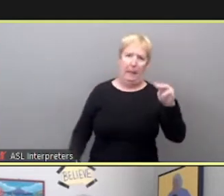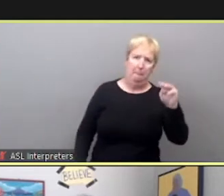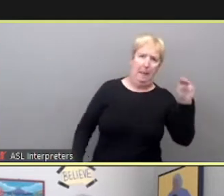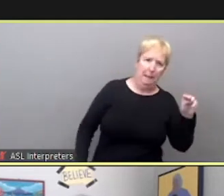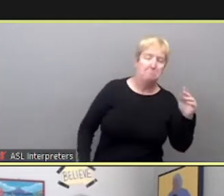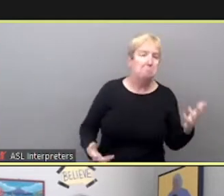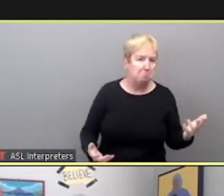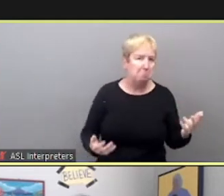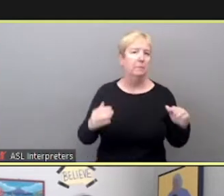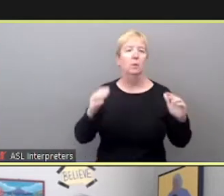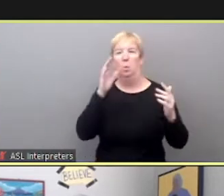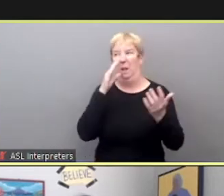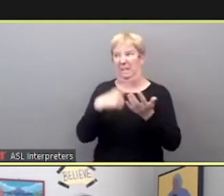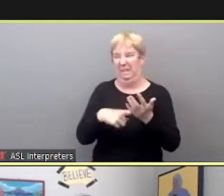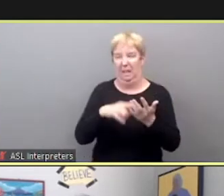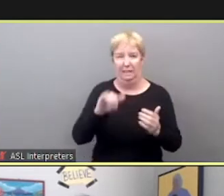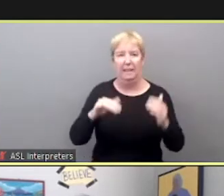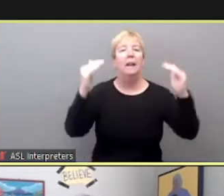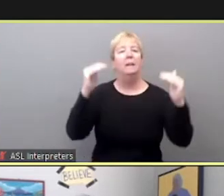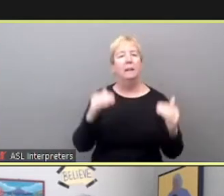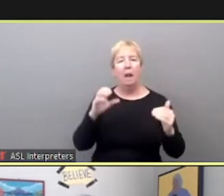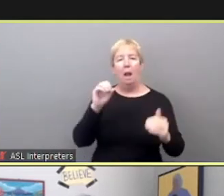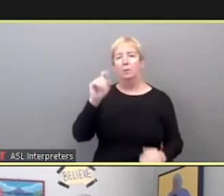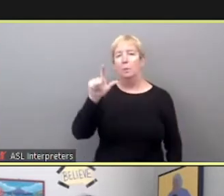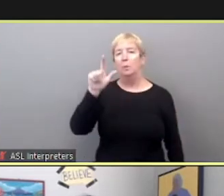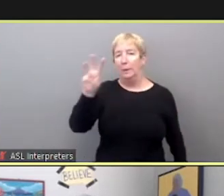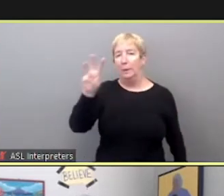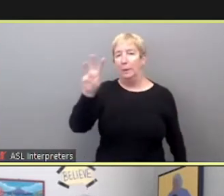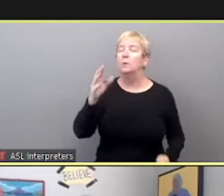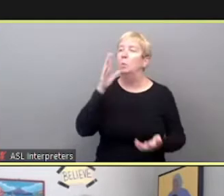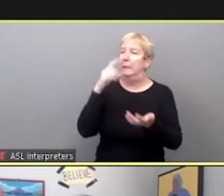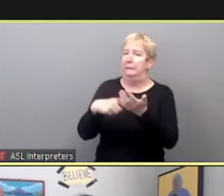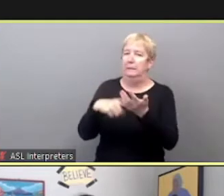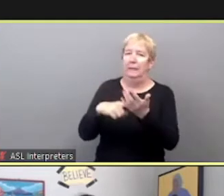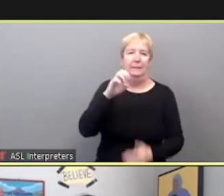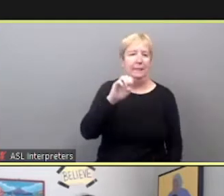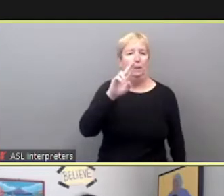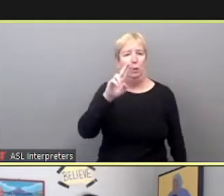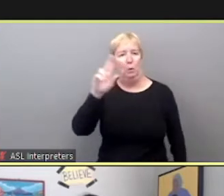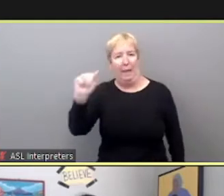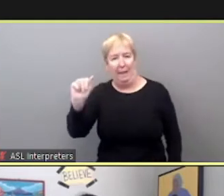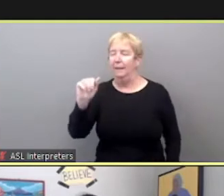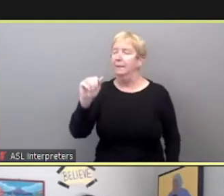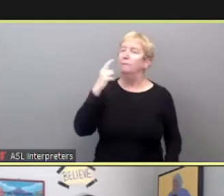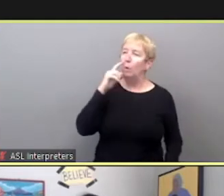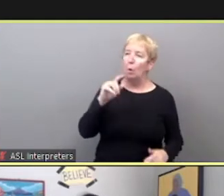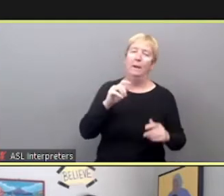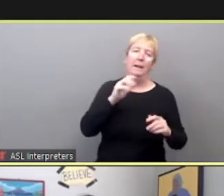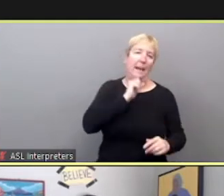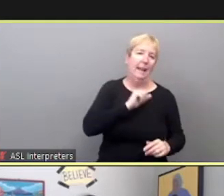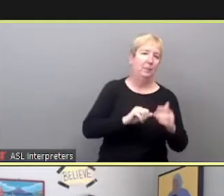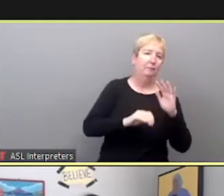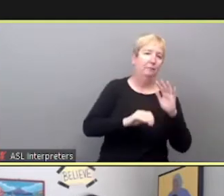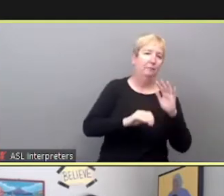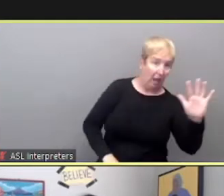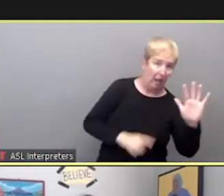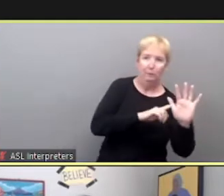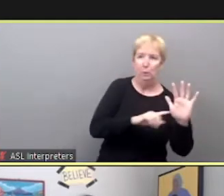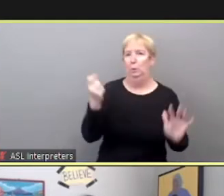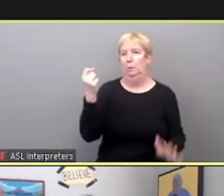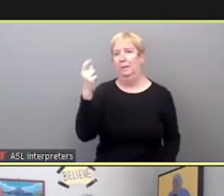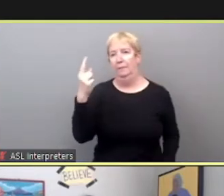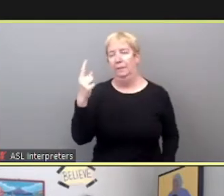EUA for 5 to 11-year-olds. So get ready, New Mexico. There's going to be a lot going on with vaccines this